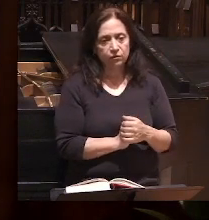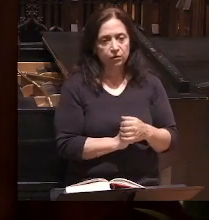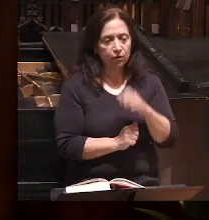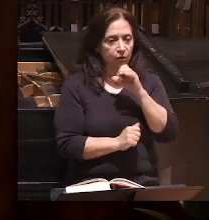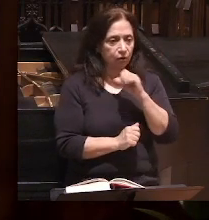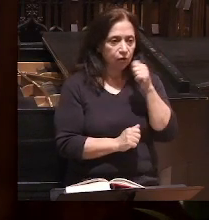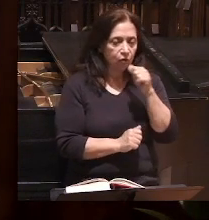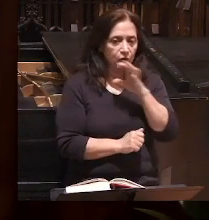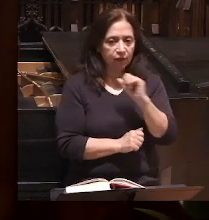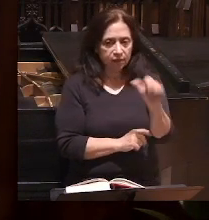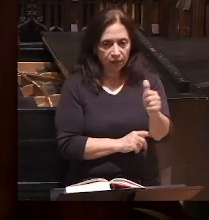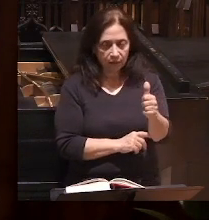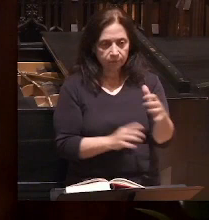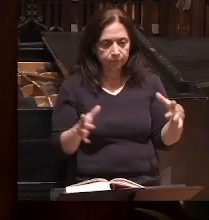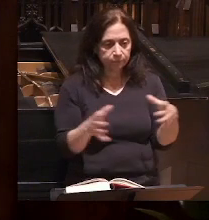10-year-old girl,